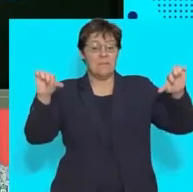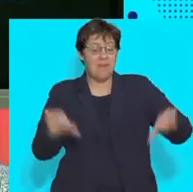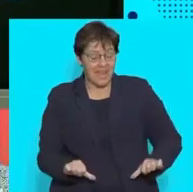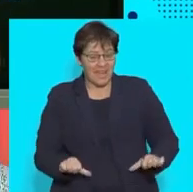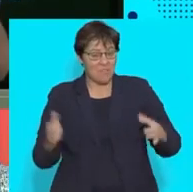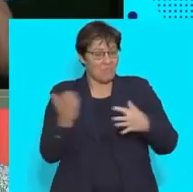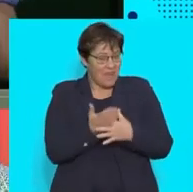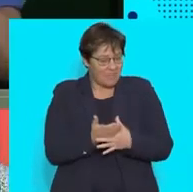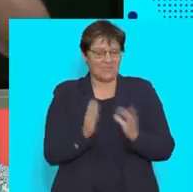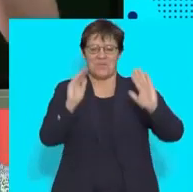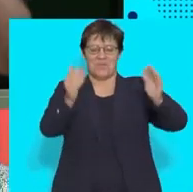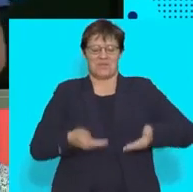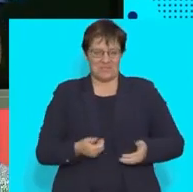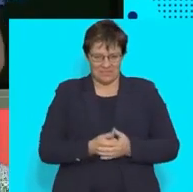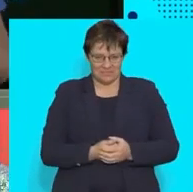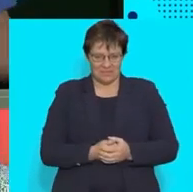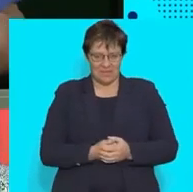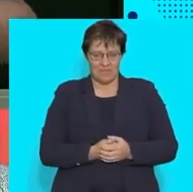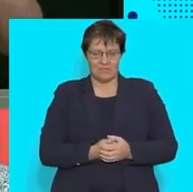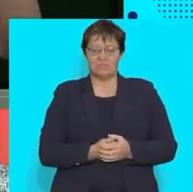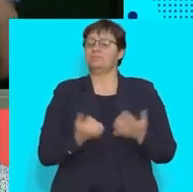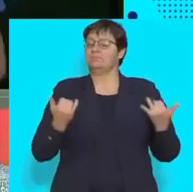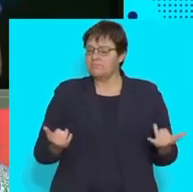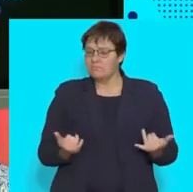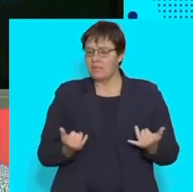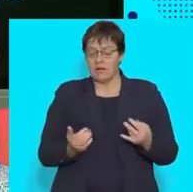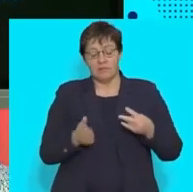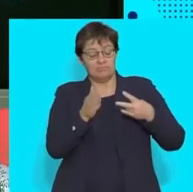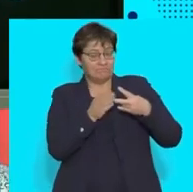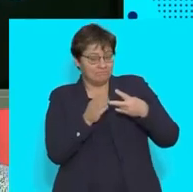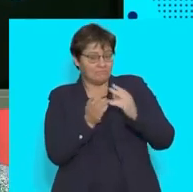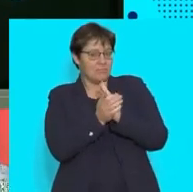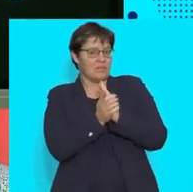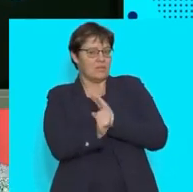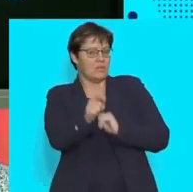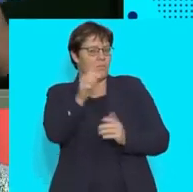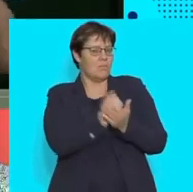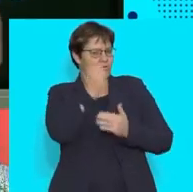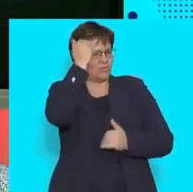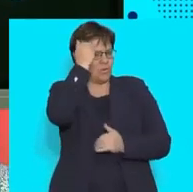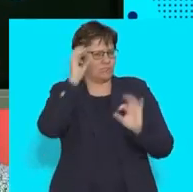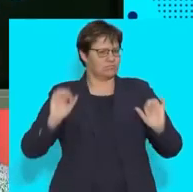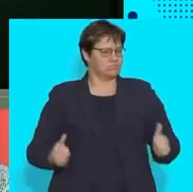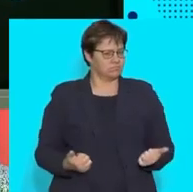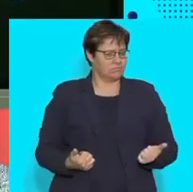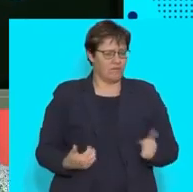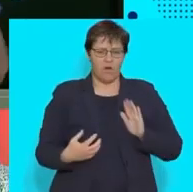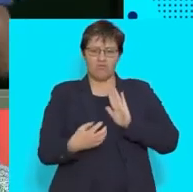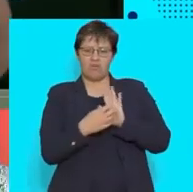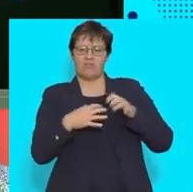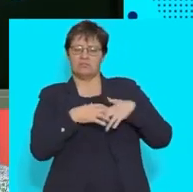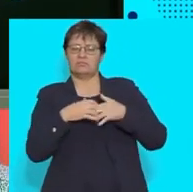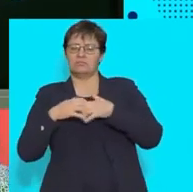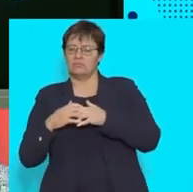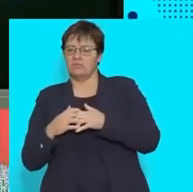Welcome back from that break. Let's get into the next skill that you need to know in terms of graphing,